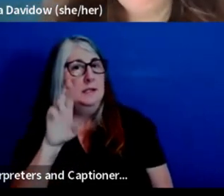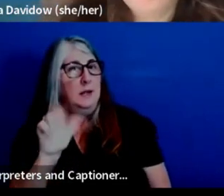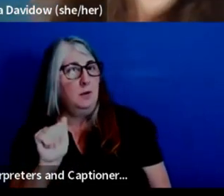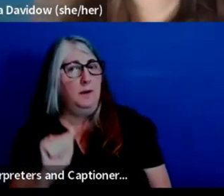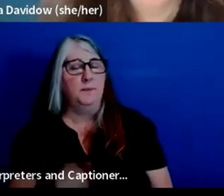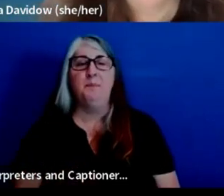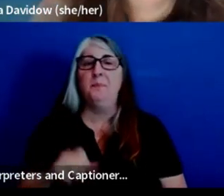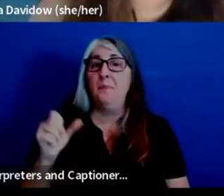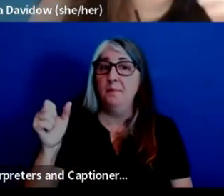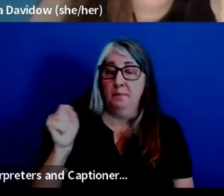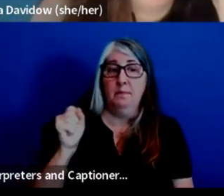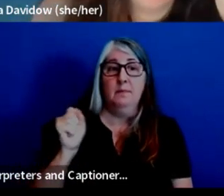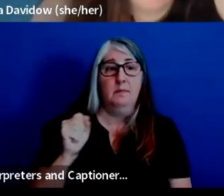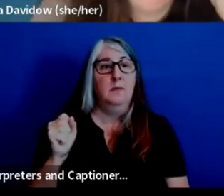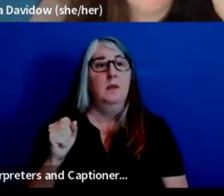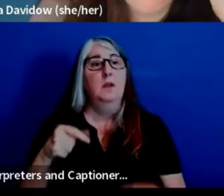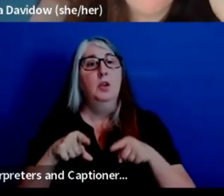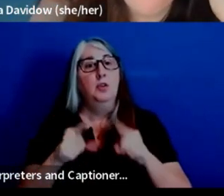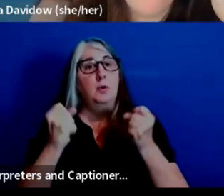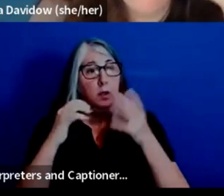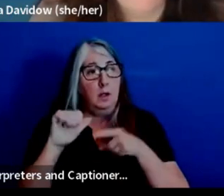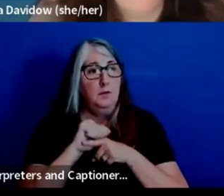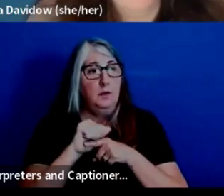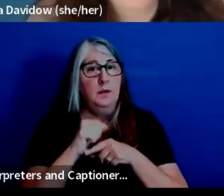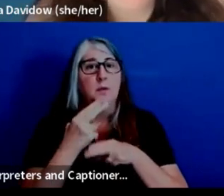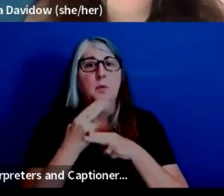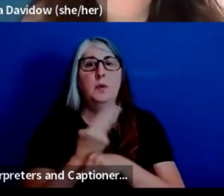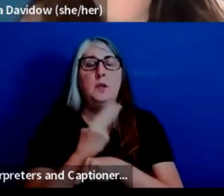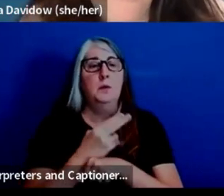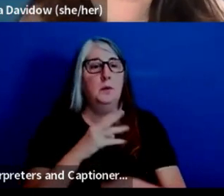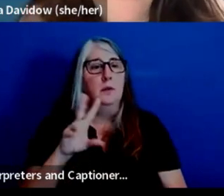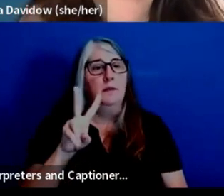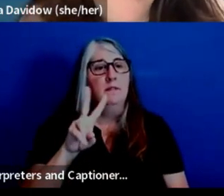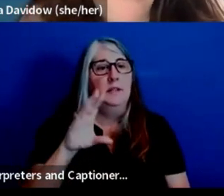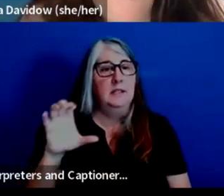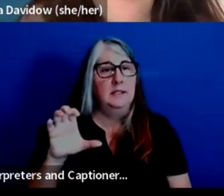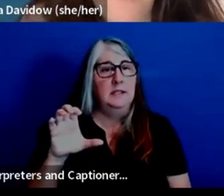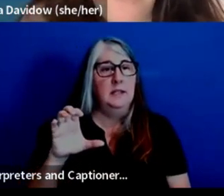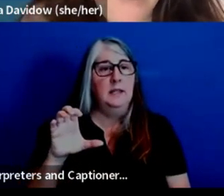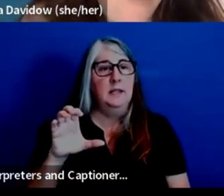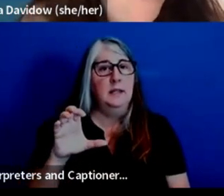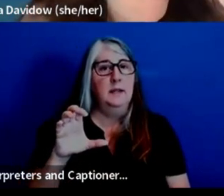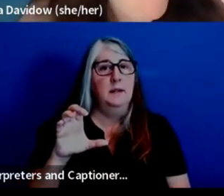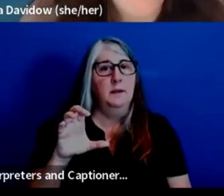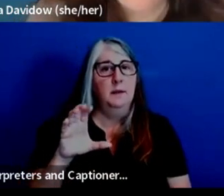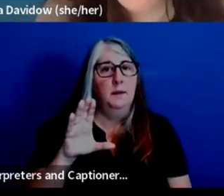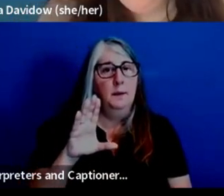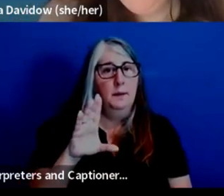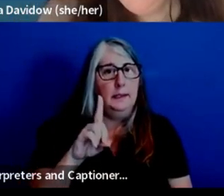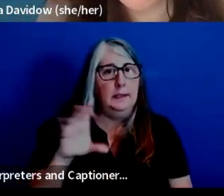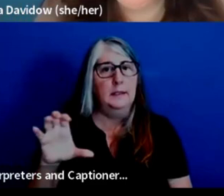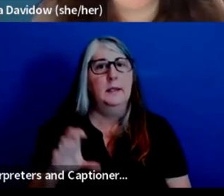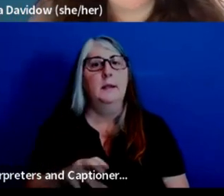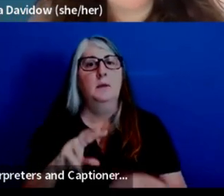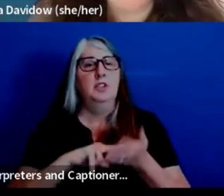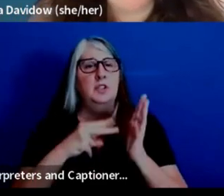Yeah, in a lot of our trainings, we use something called VCVC, which stands for validation, curiosity, vulnerability, and community. I don't have time